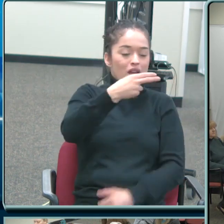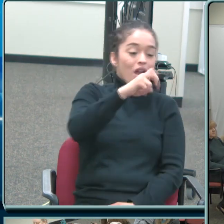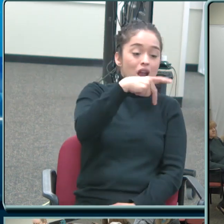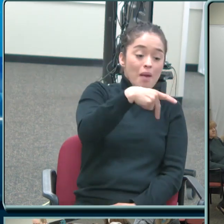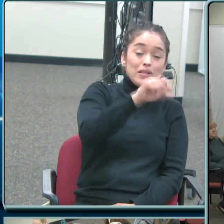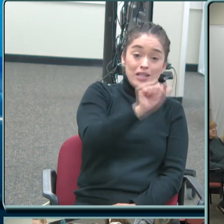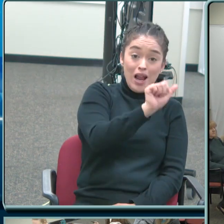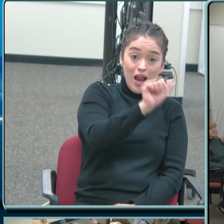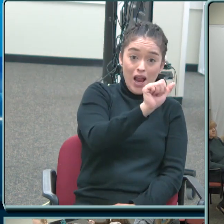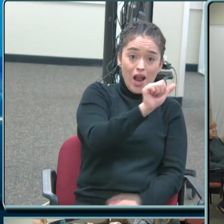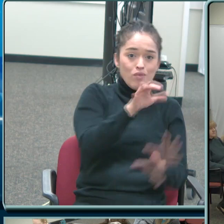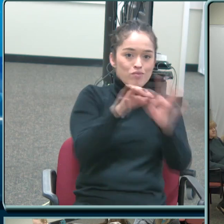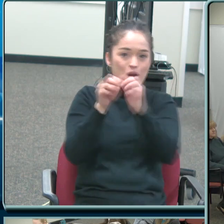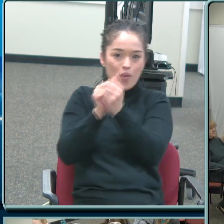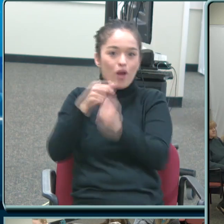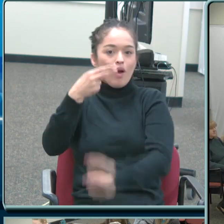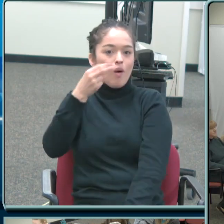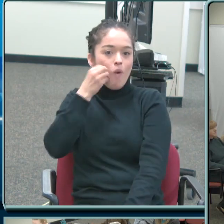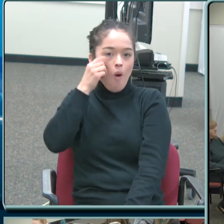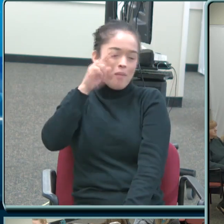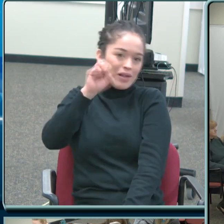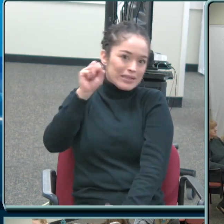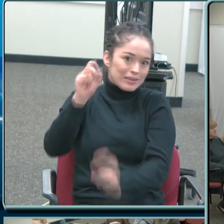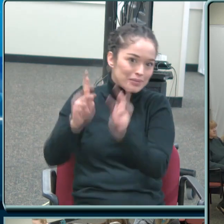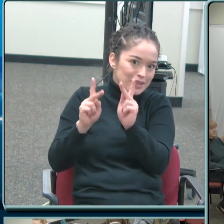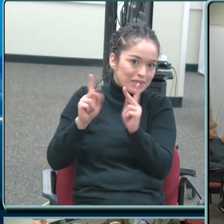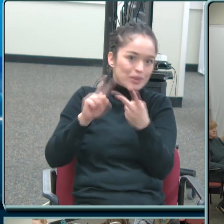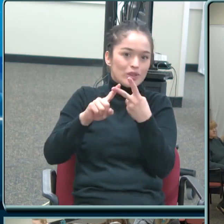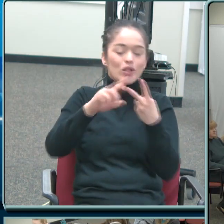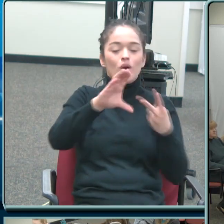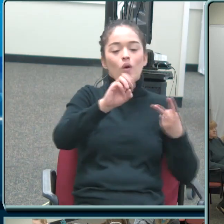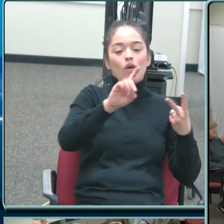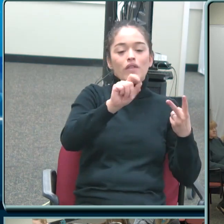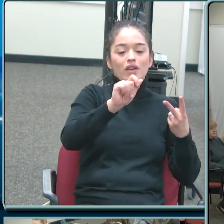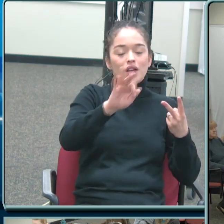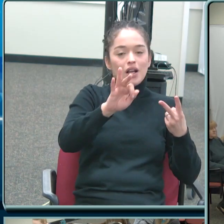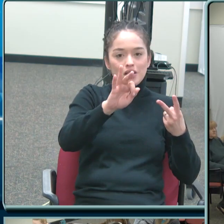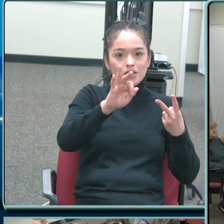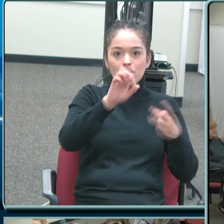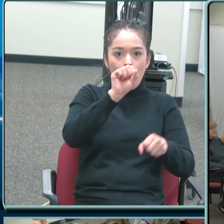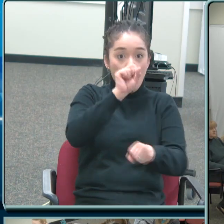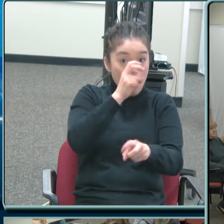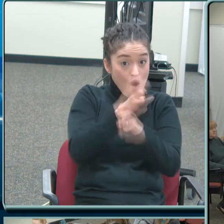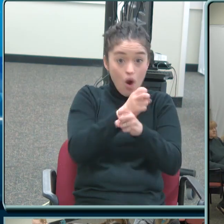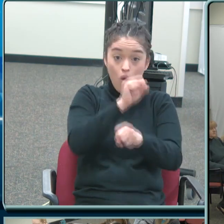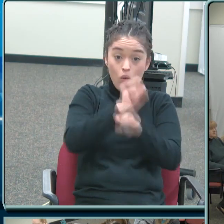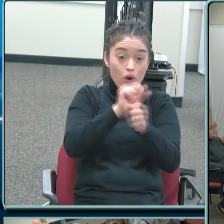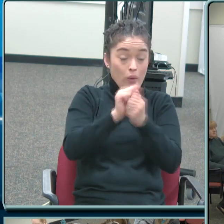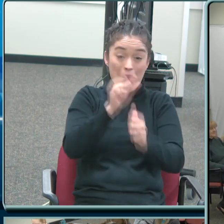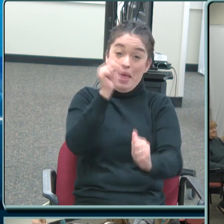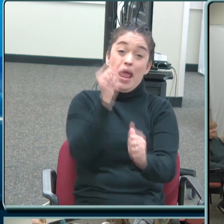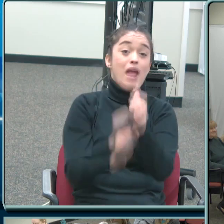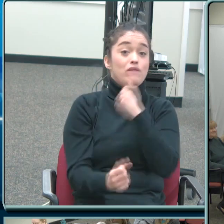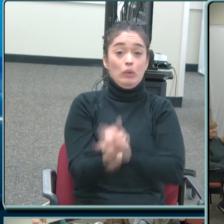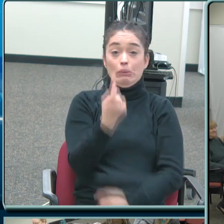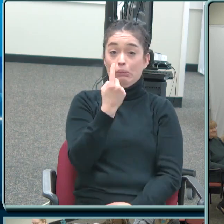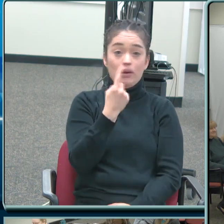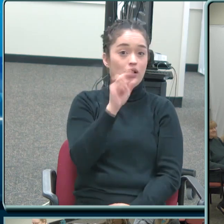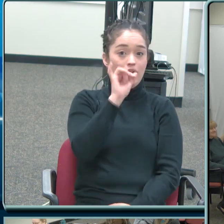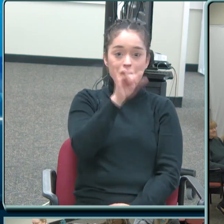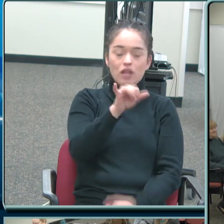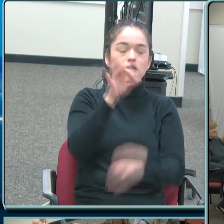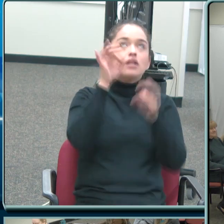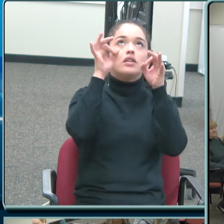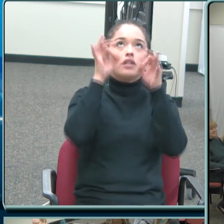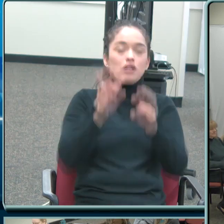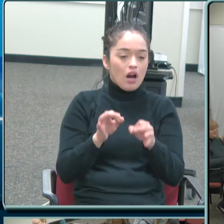worked very closely with the homeless outreach team. For the COVID-19 pandemic, worked very closely with everybody. That was definitely a